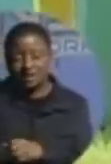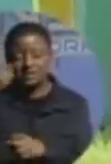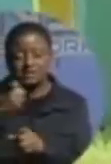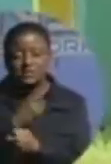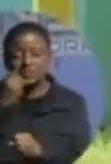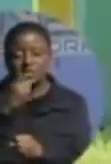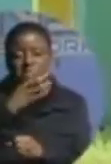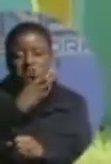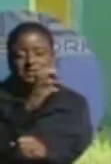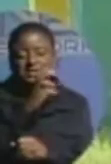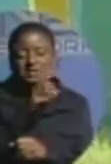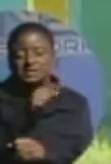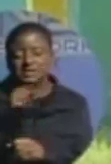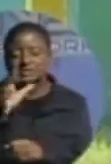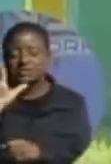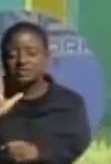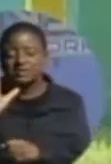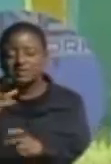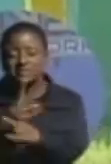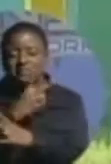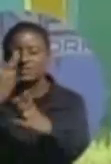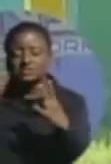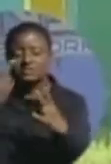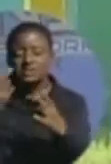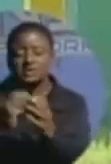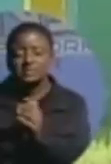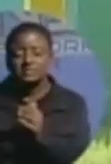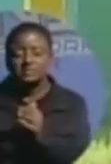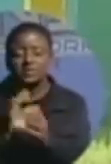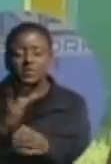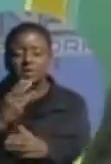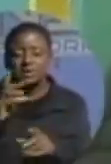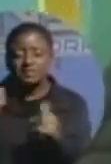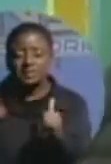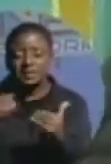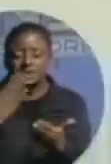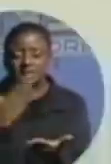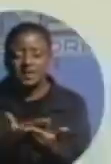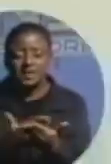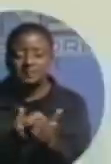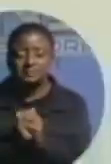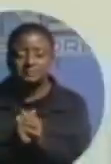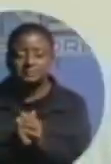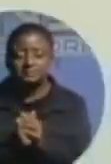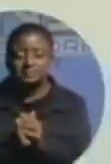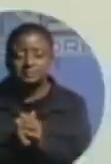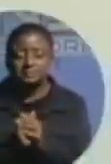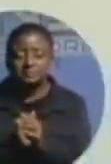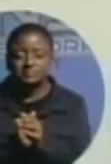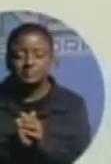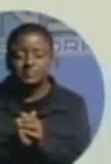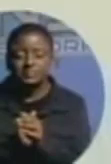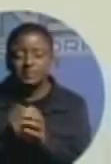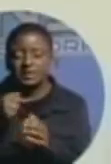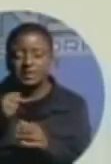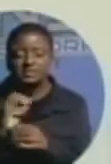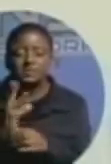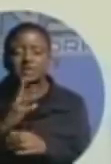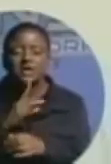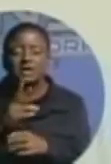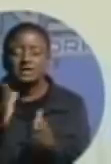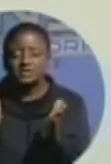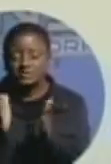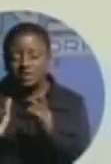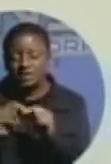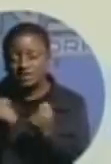played good, but they need to do better on their catching. But we still come out on top. we as a small team, but we really didn't do